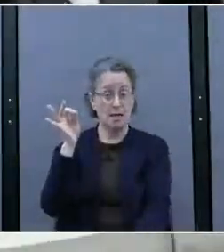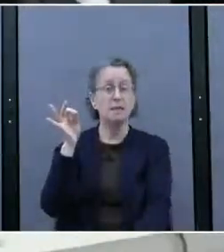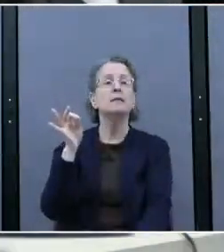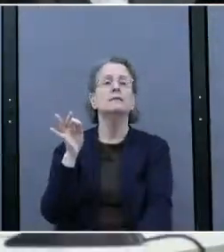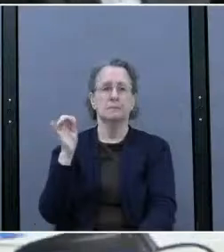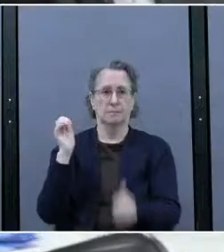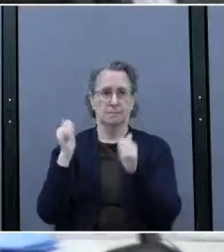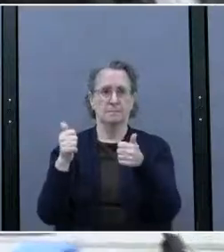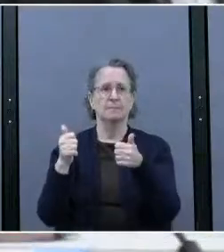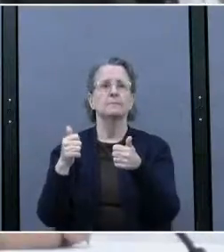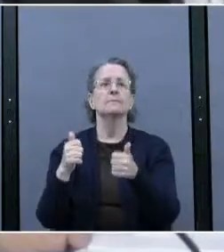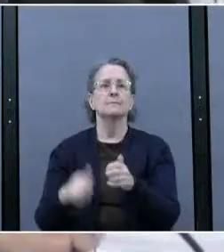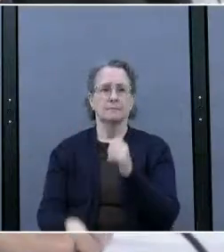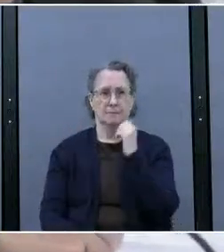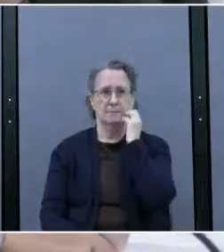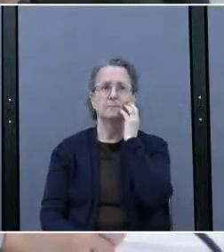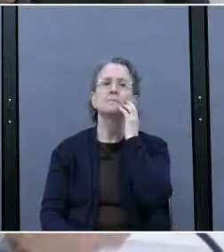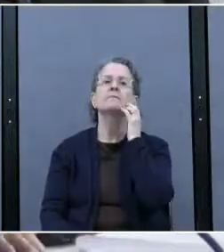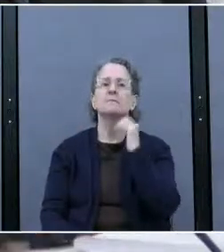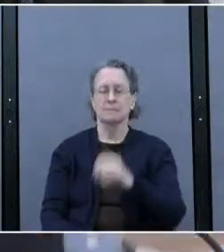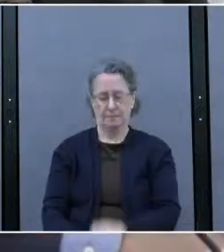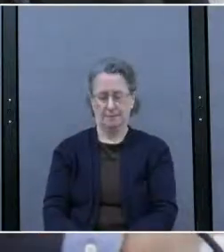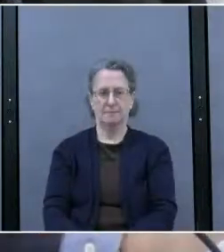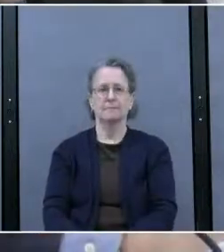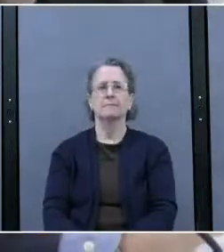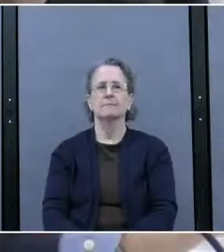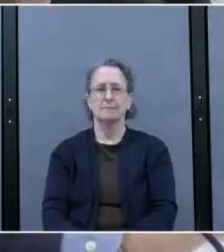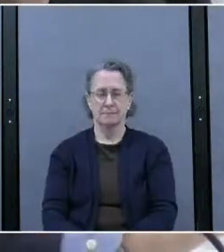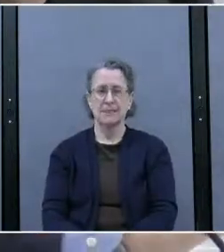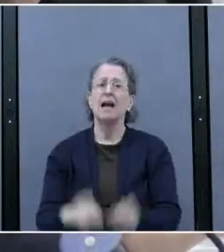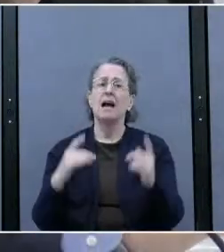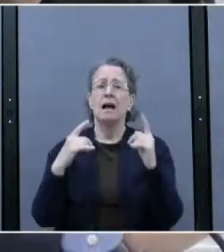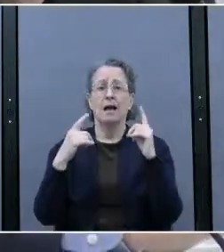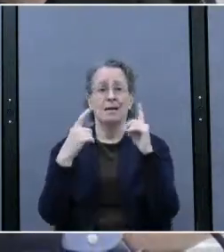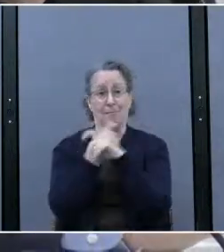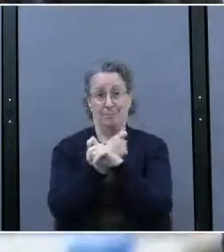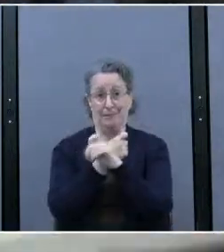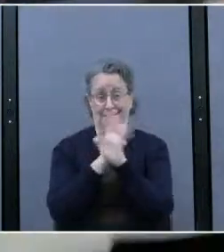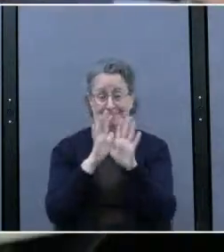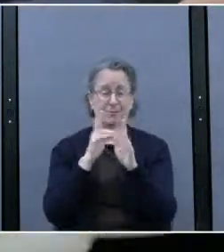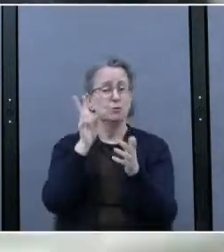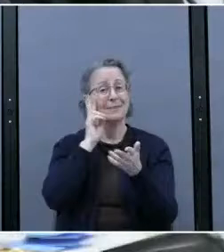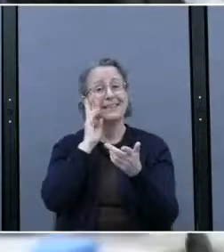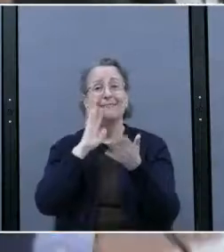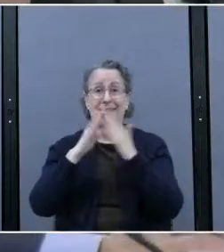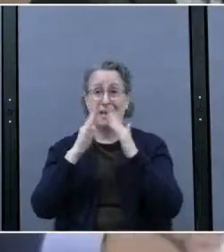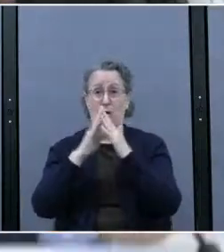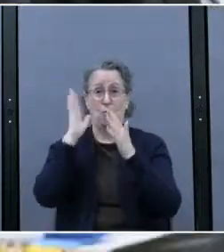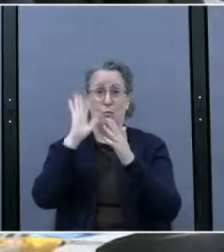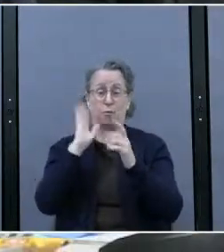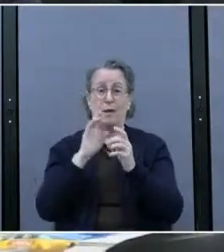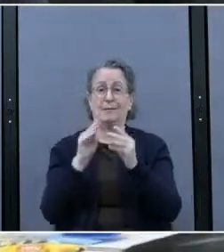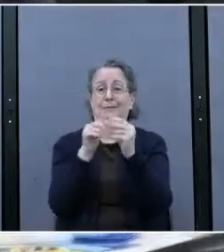Okay. Article 9. It's complicated. To see if the town will appropriate up